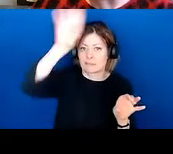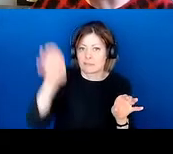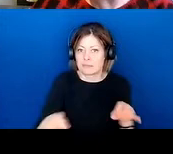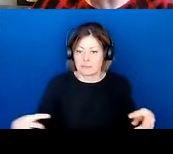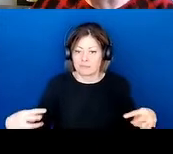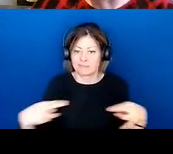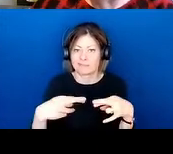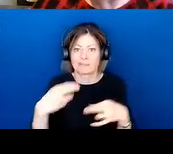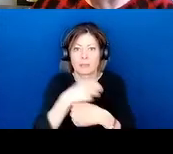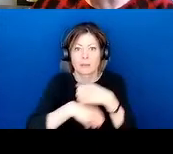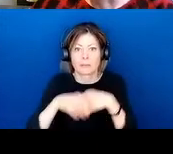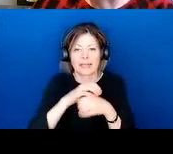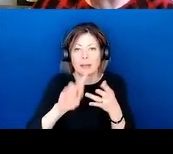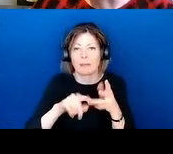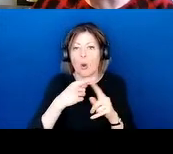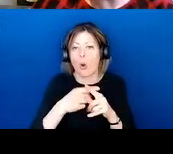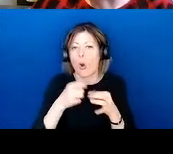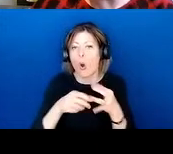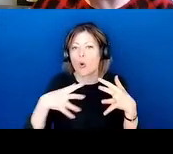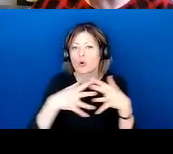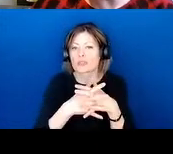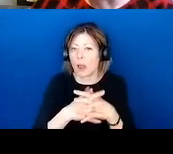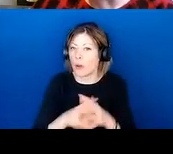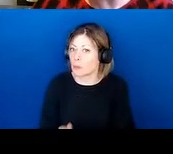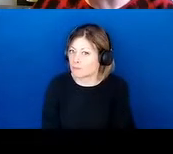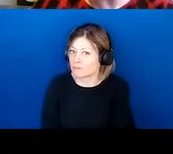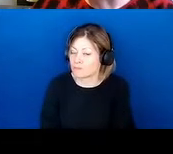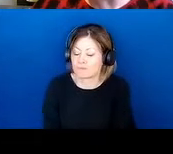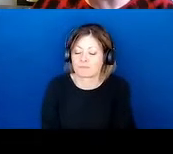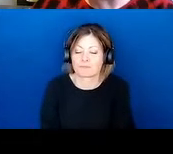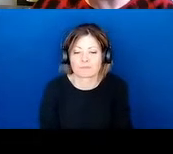lake formed from an abandoned meander of the River Mole.